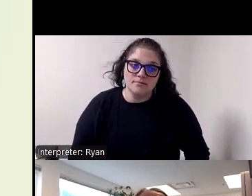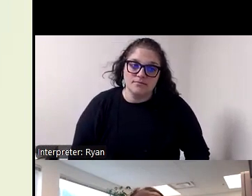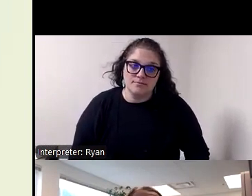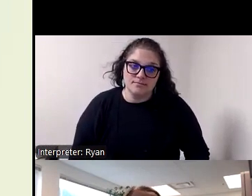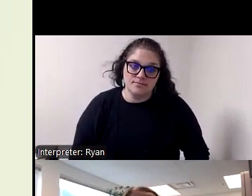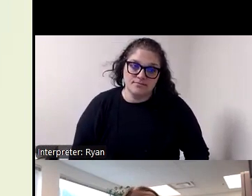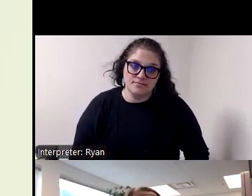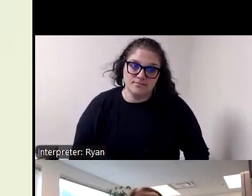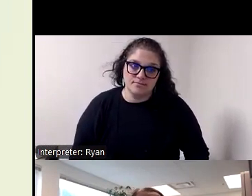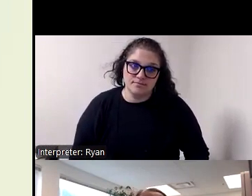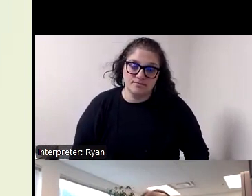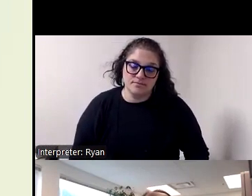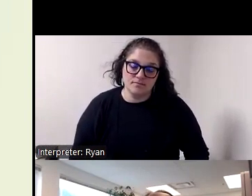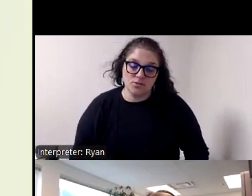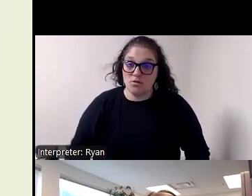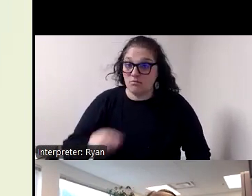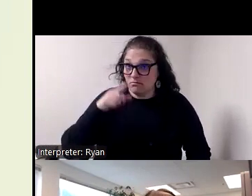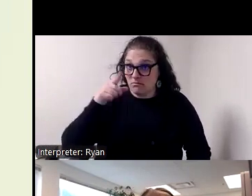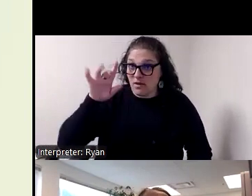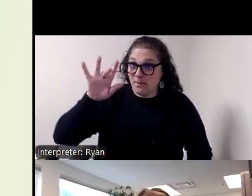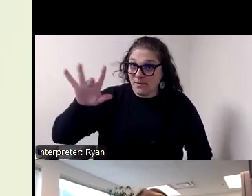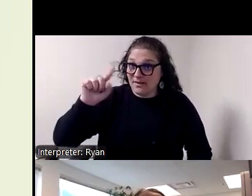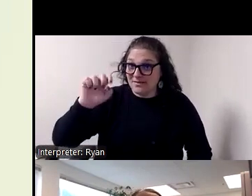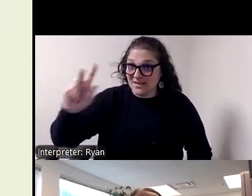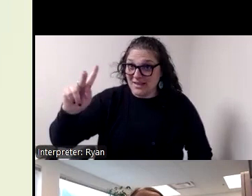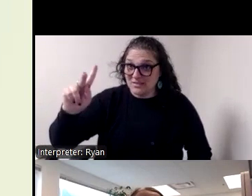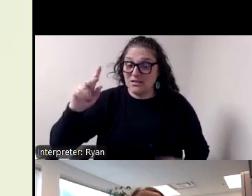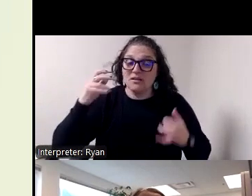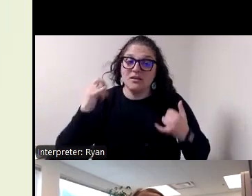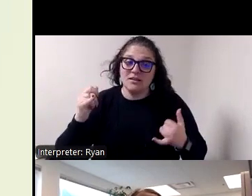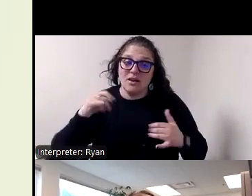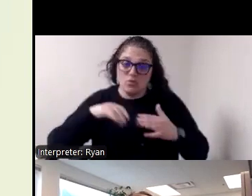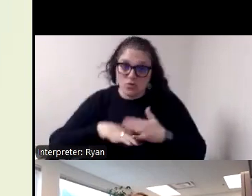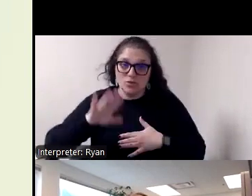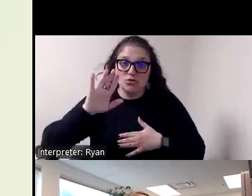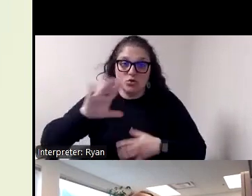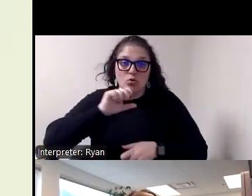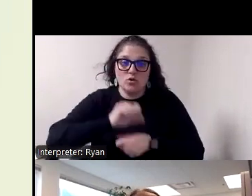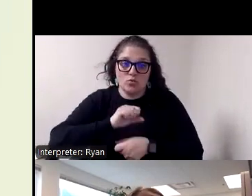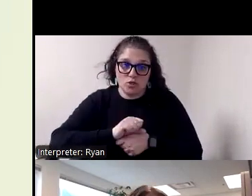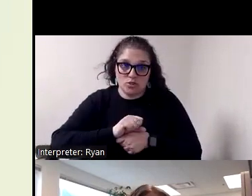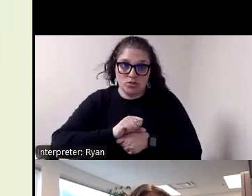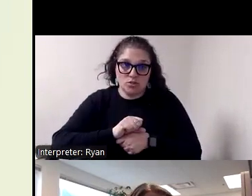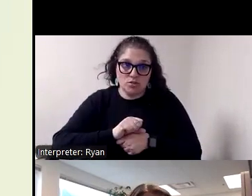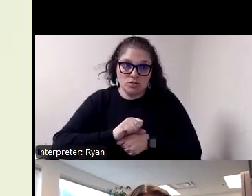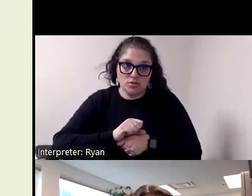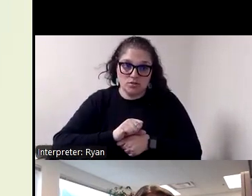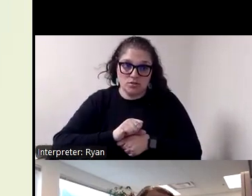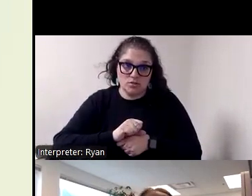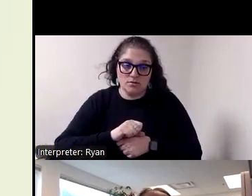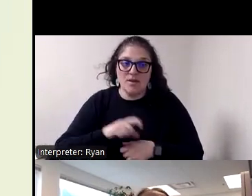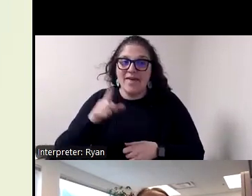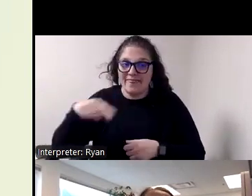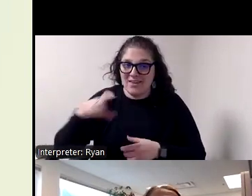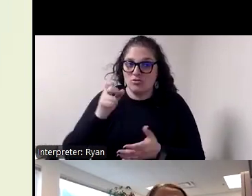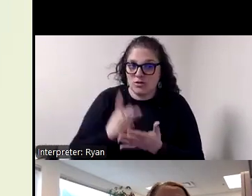So after you take the task, it will now go back into your work list. And then you can approve the timesheet.